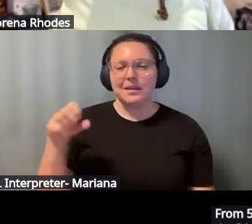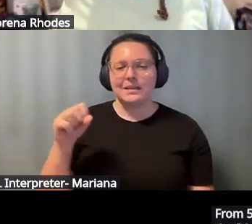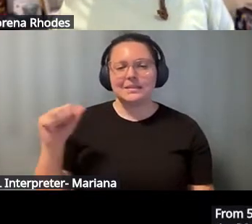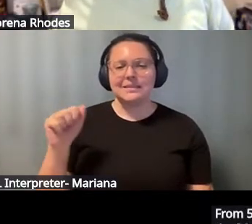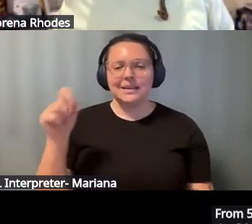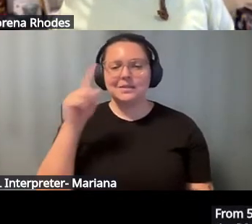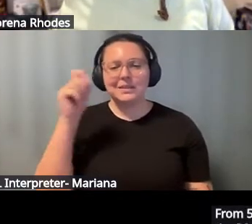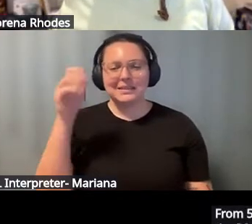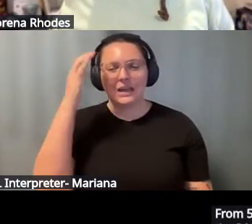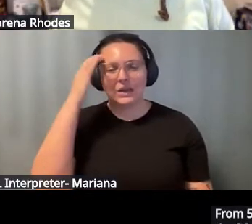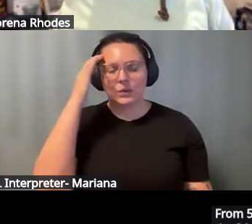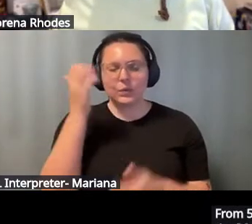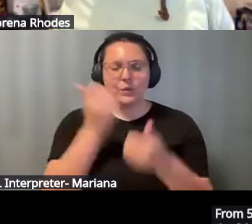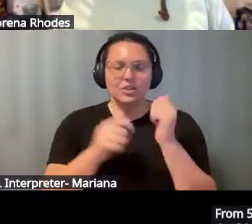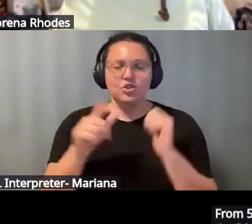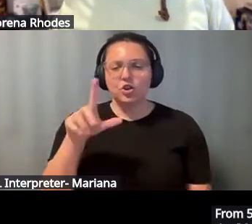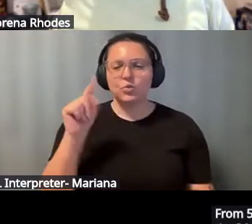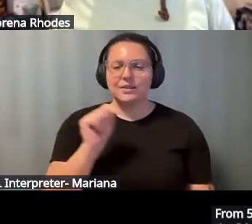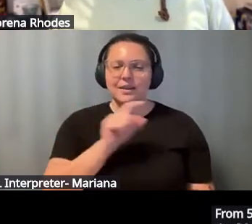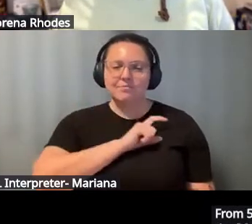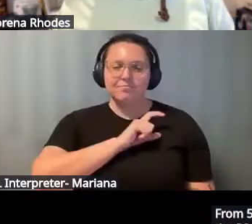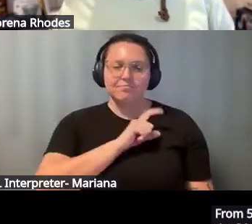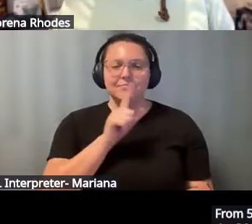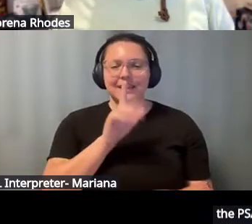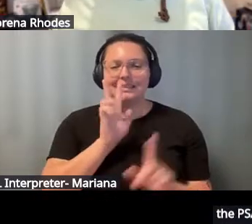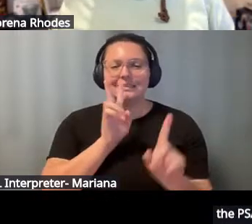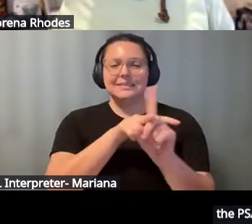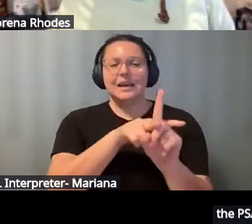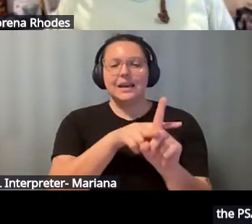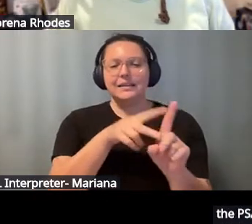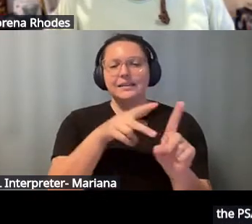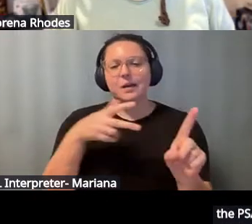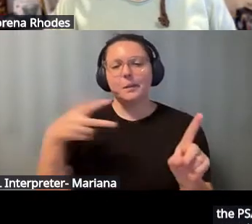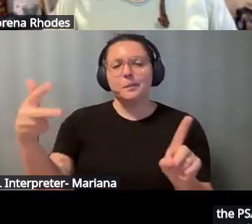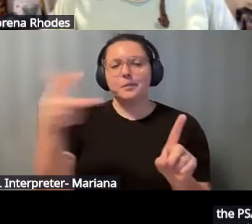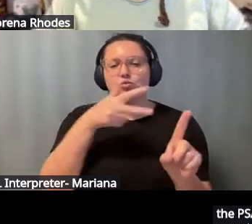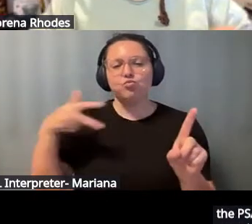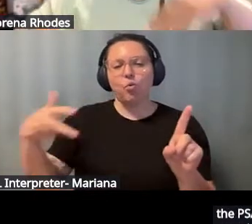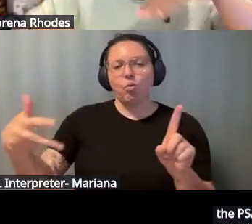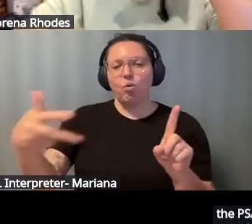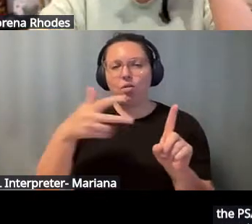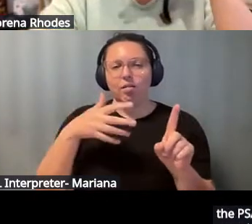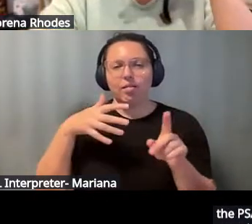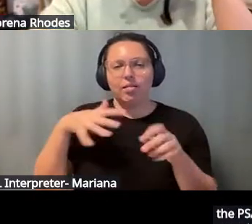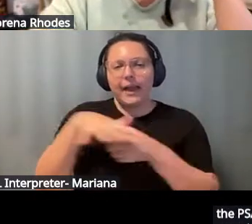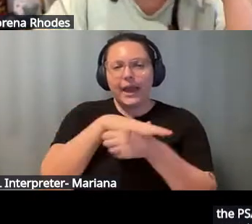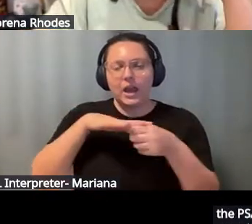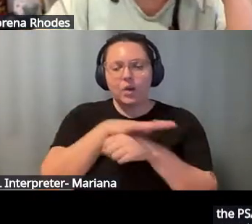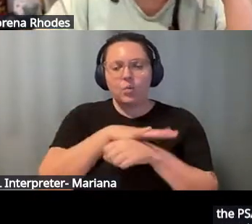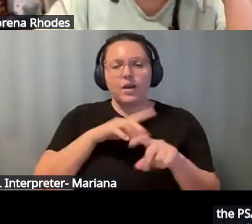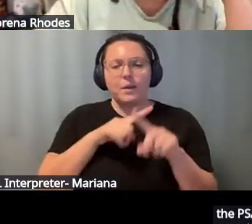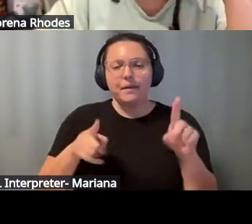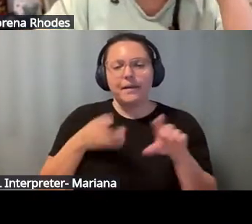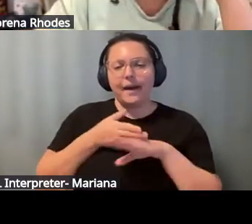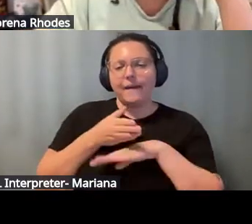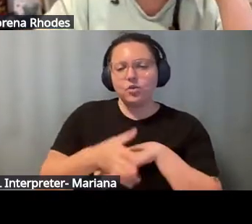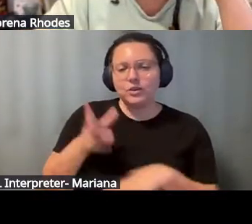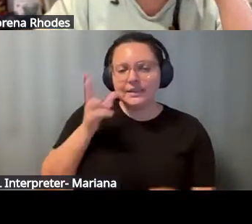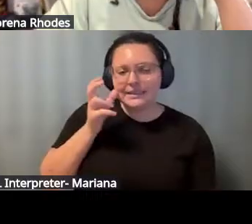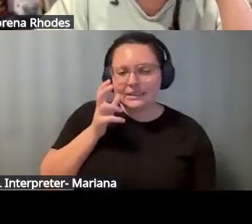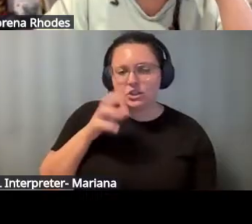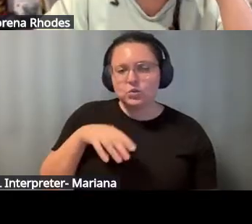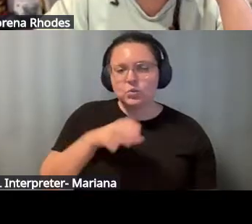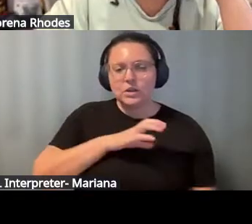lieutenant is assigned a patrol service area. However, after hearing Commissioner 5D09. I understand that